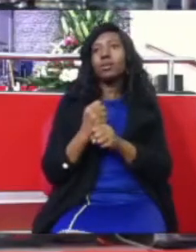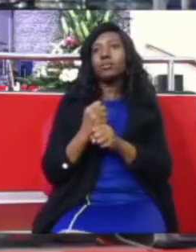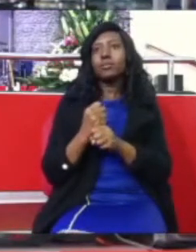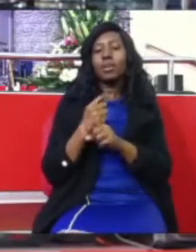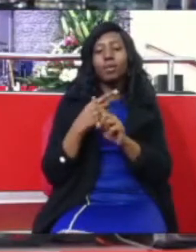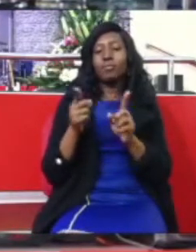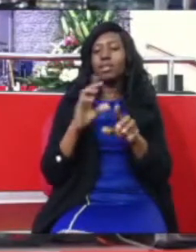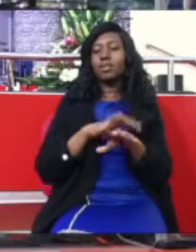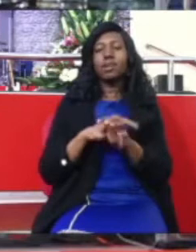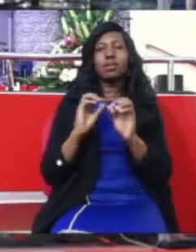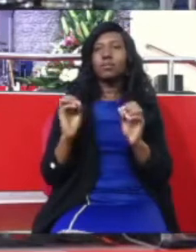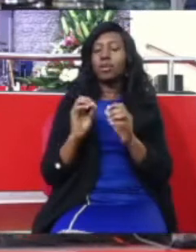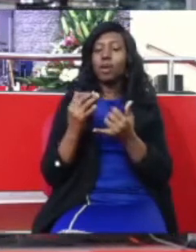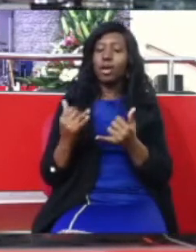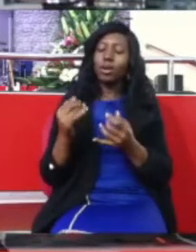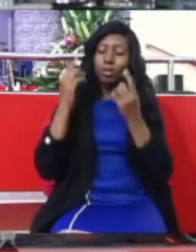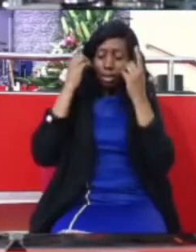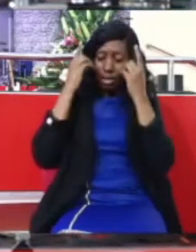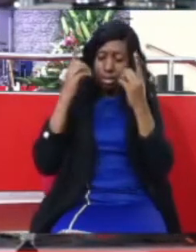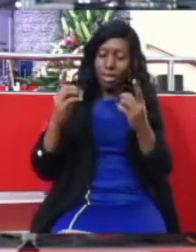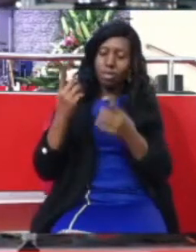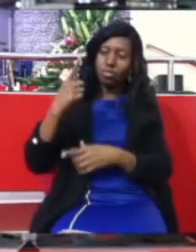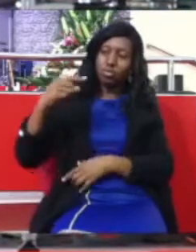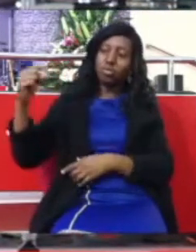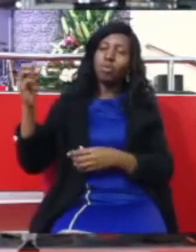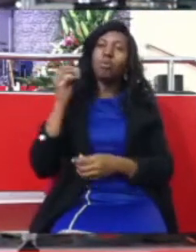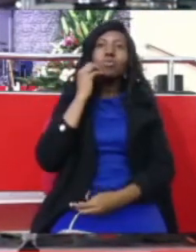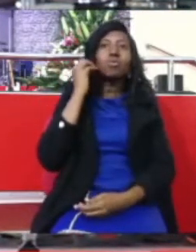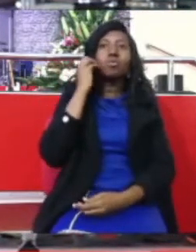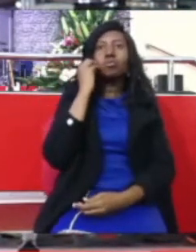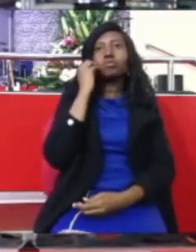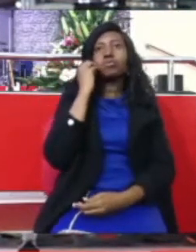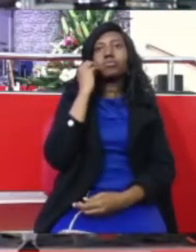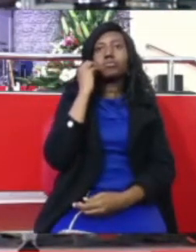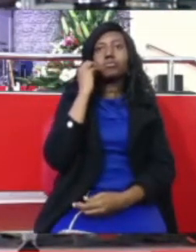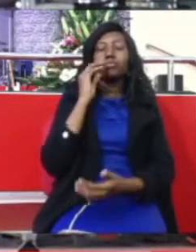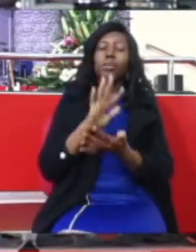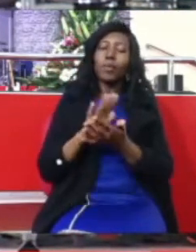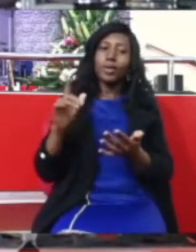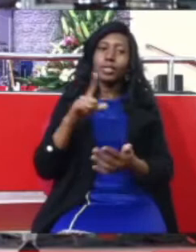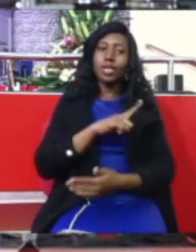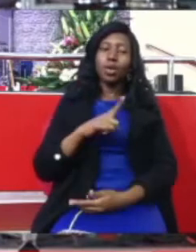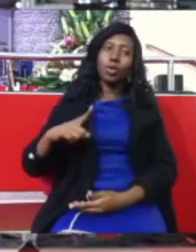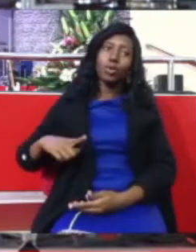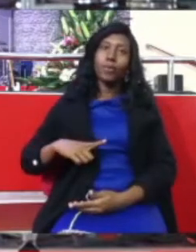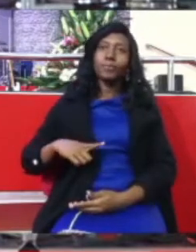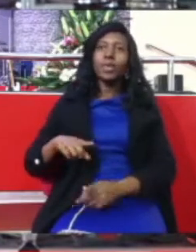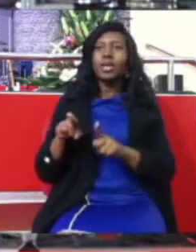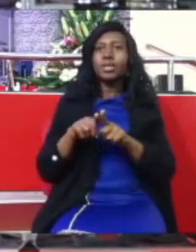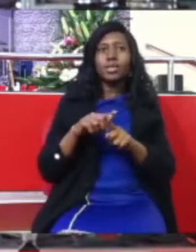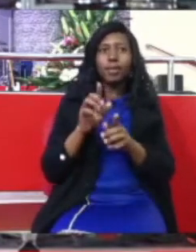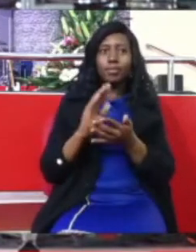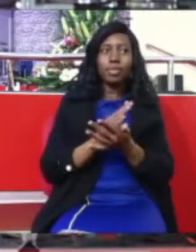and go home. After all, there is nothing that is keeping us in this place. Bwana Yesu asifiwe. Just like some of us